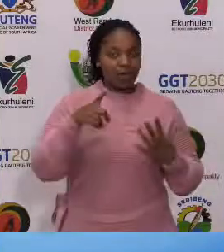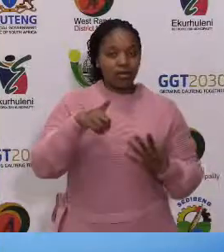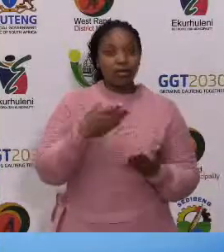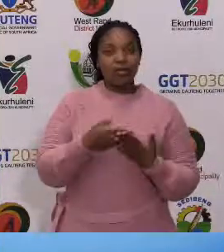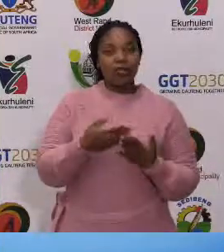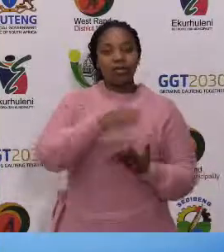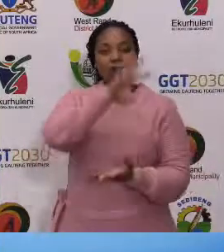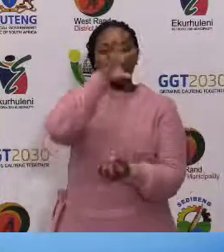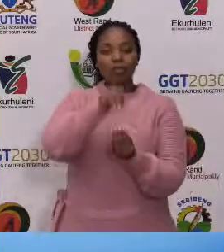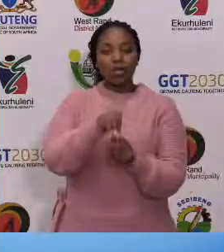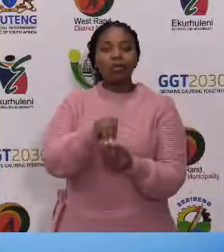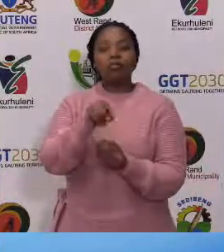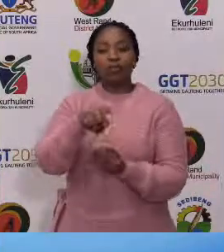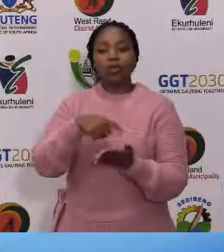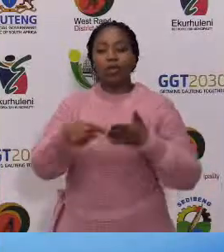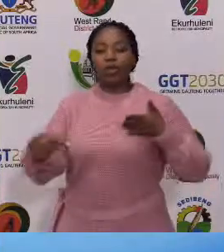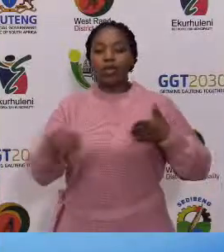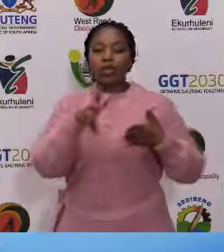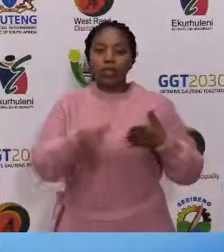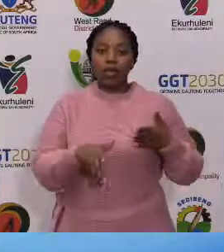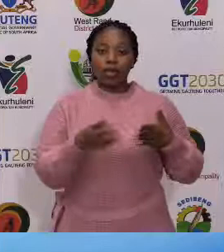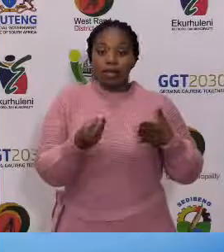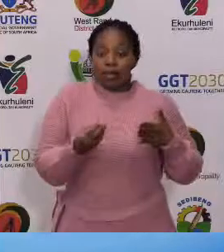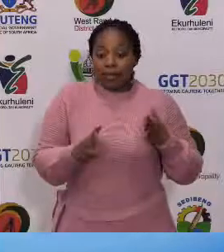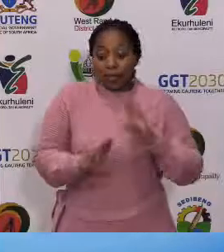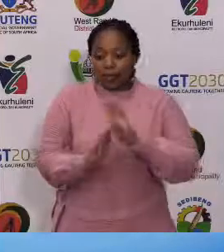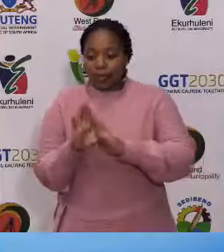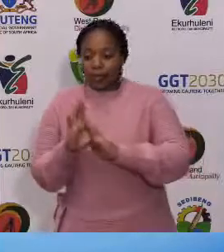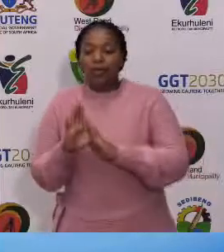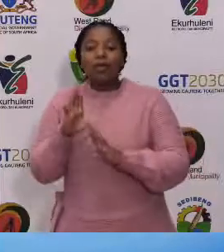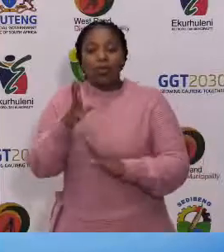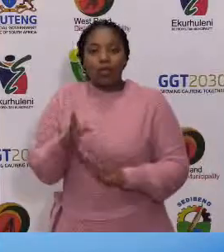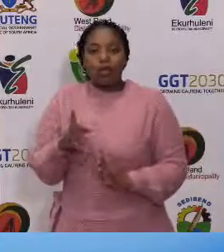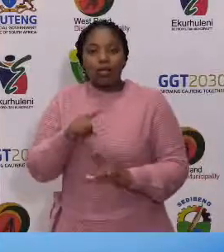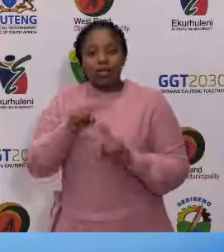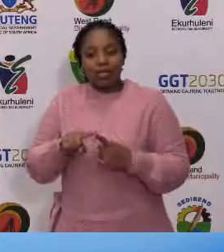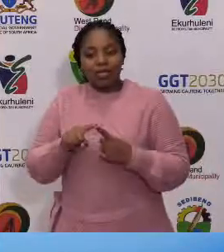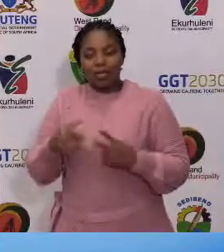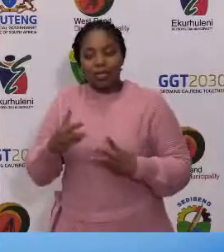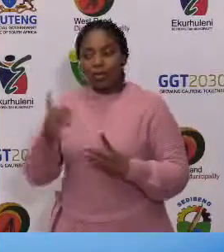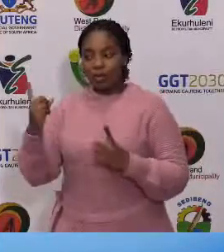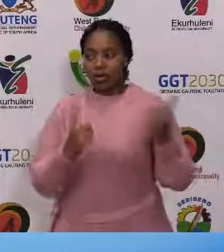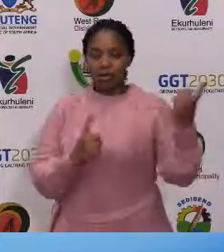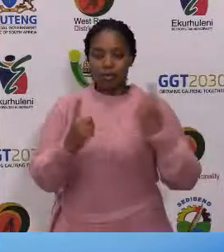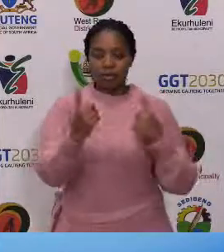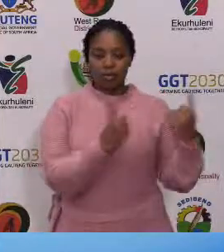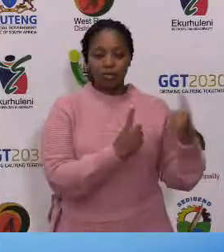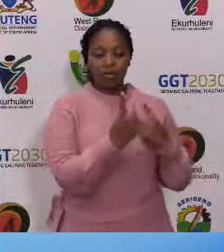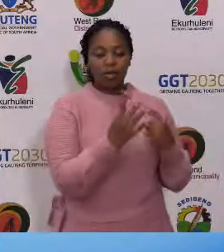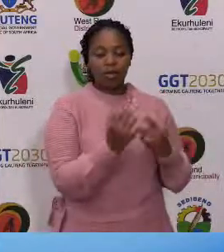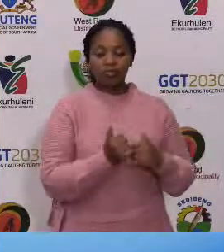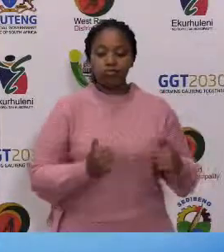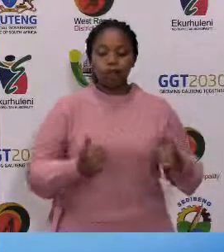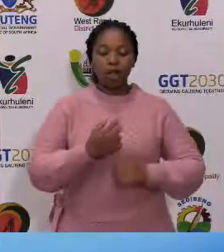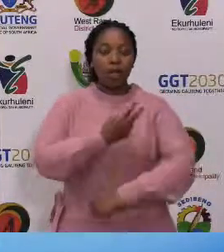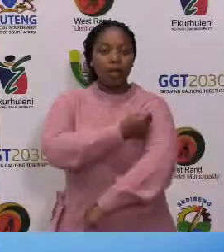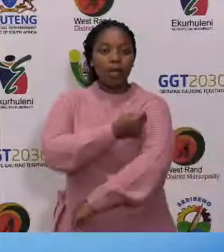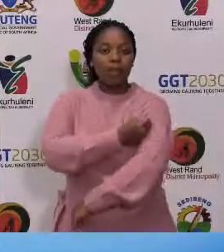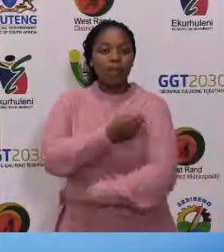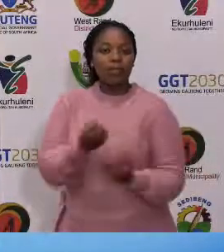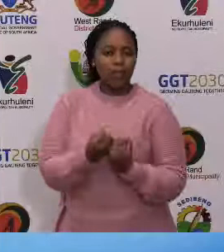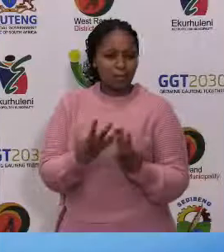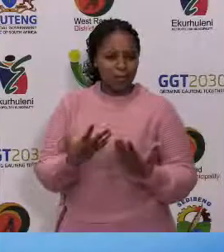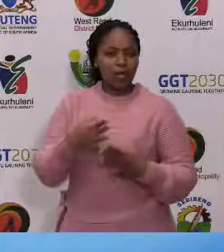per week. These numbers may increase depending on capacity and also depending on the number of vaccines we receive. The more vaccines we